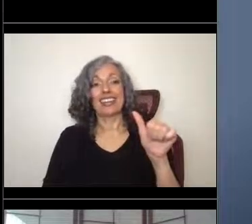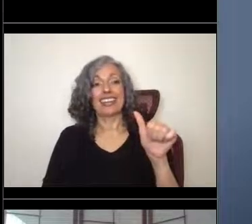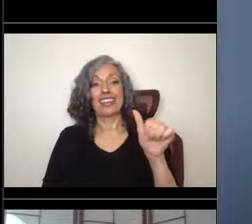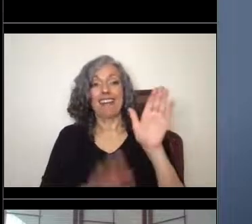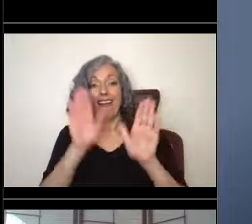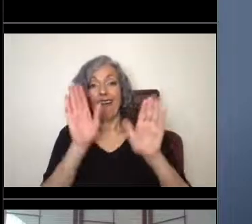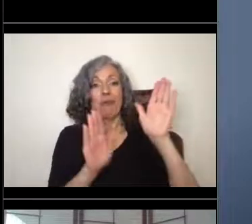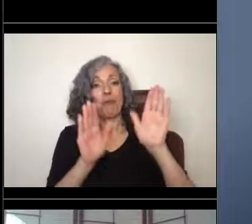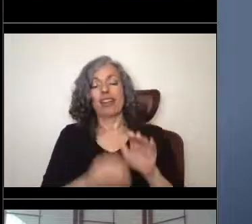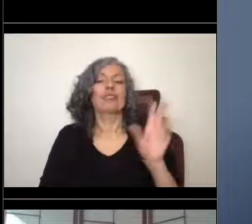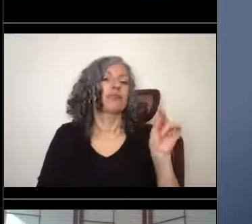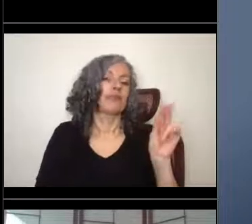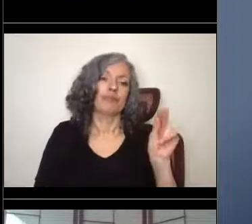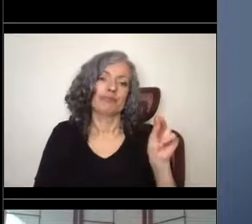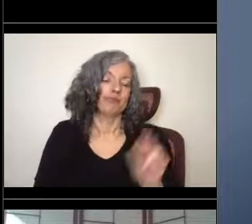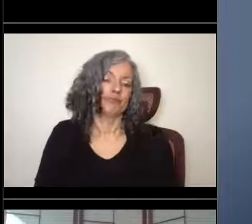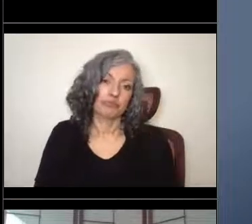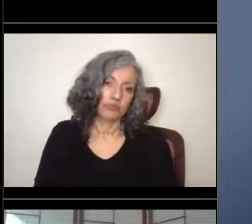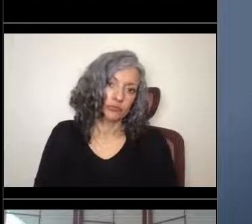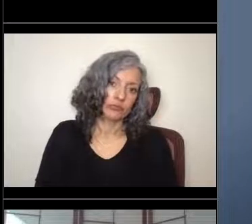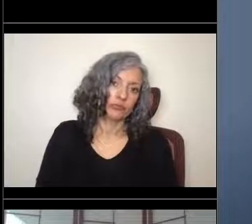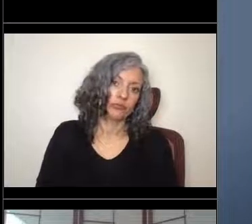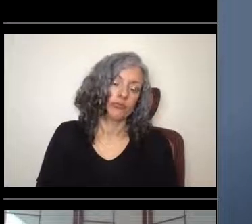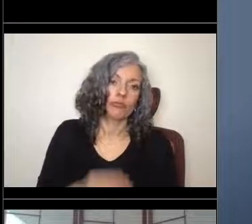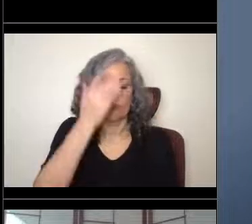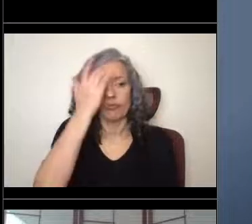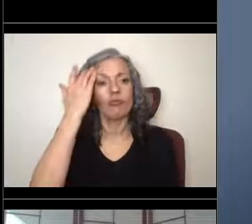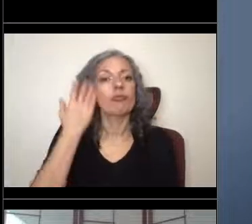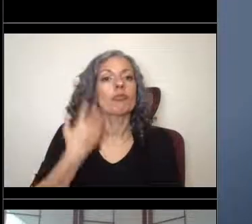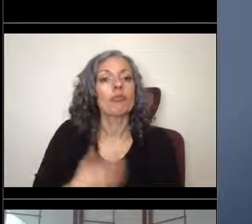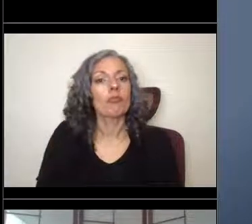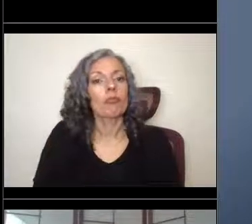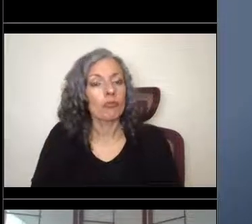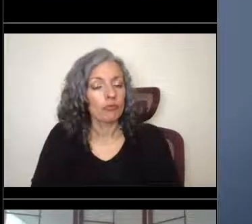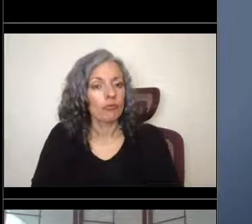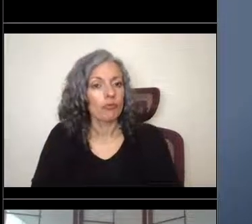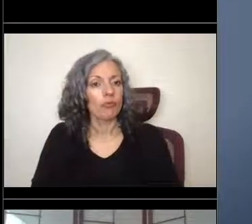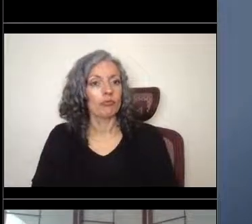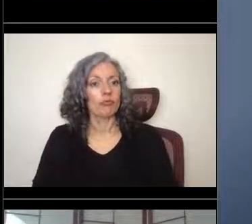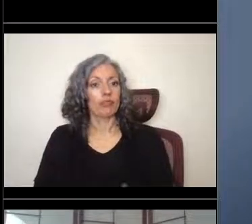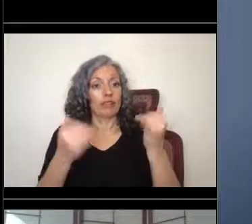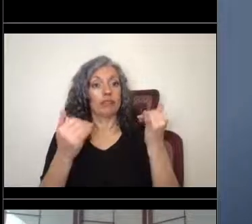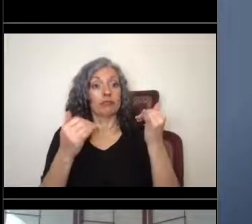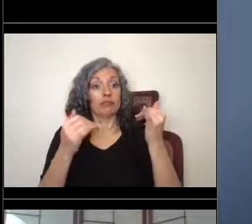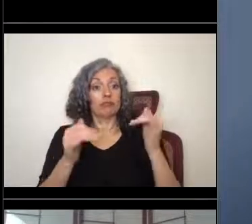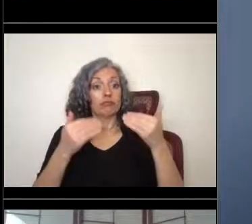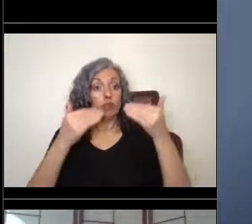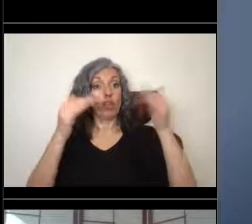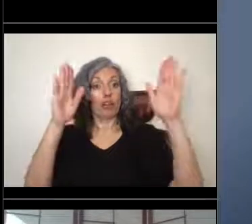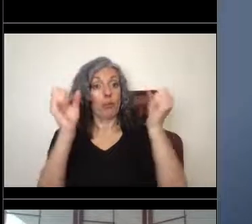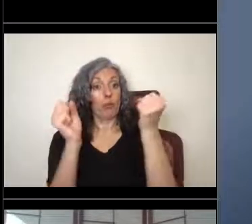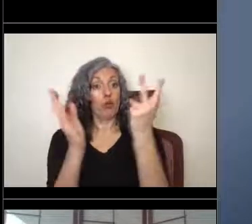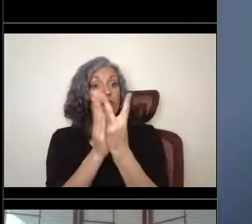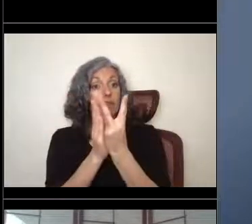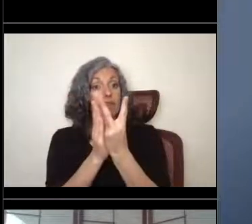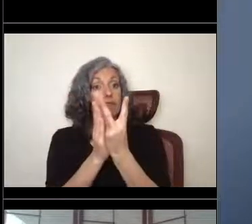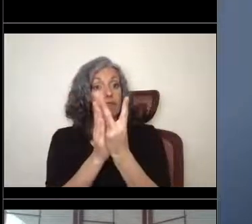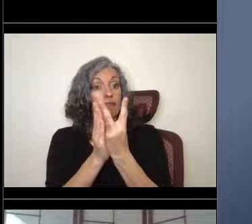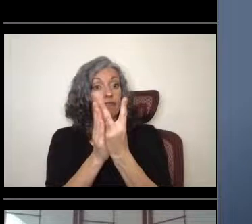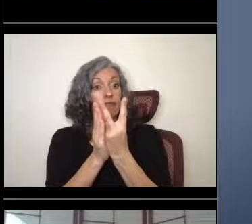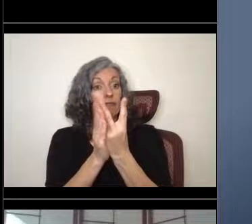have no public comment at this time. Great. And any commissioners that wish to speak on this item? If not, can I entertain a motion? Move to approve. Davis